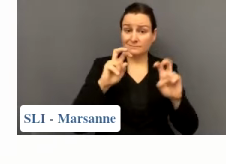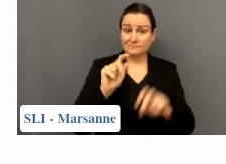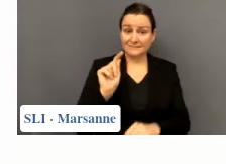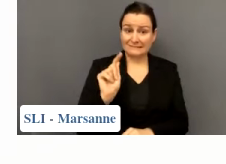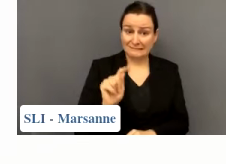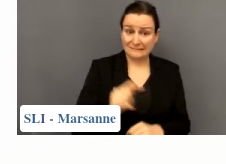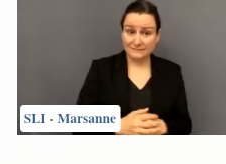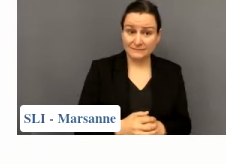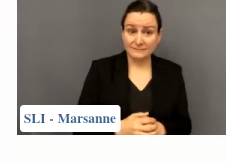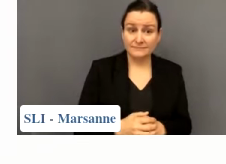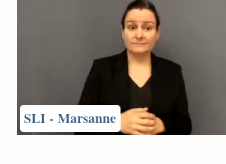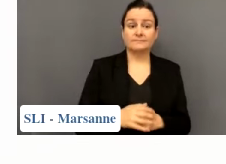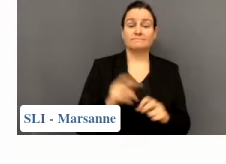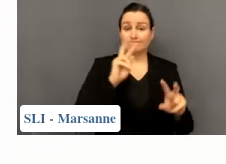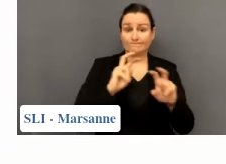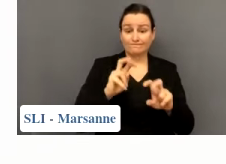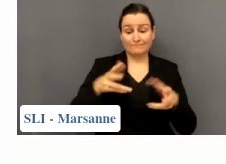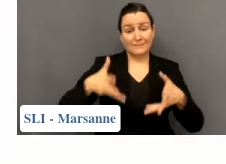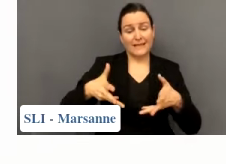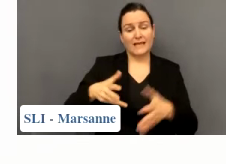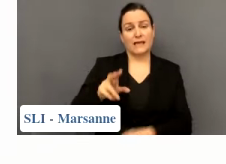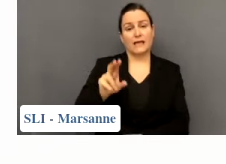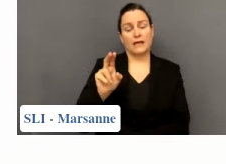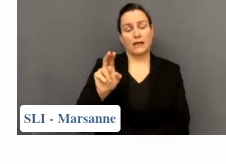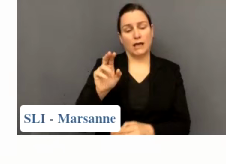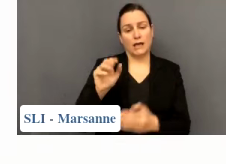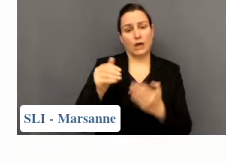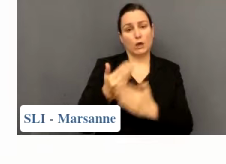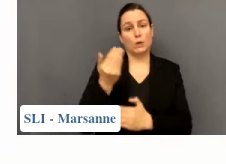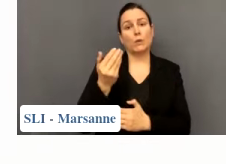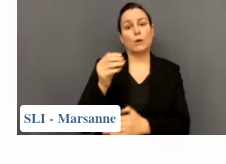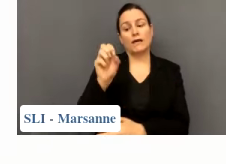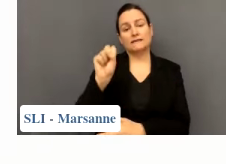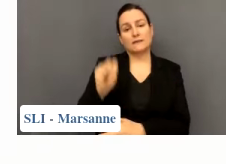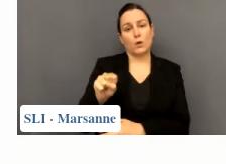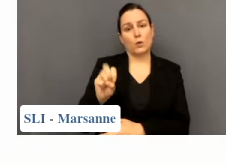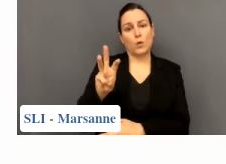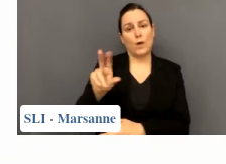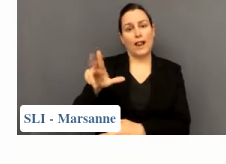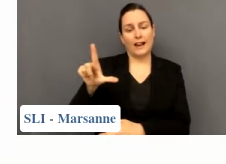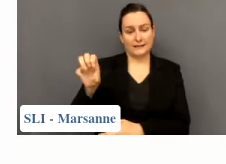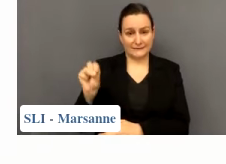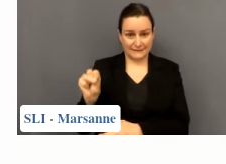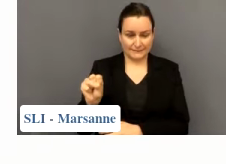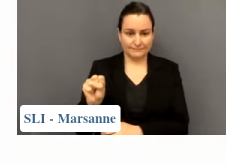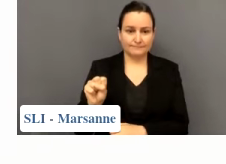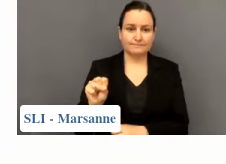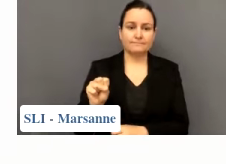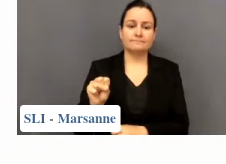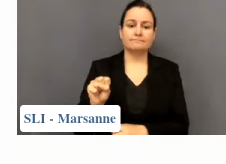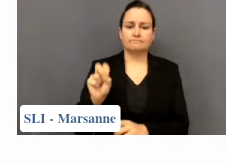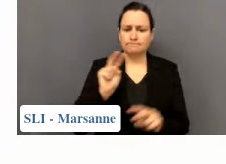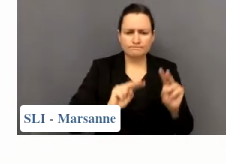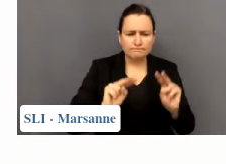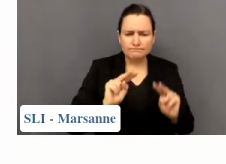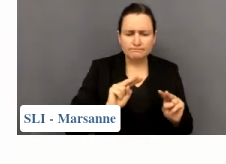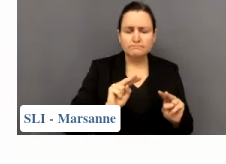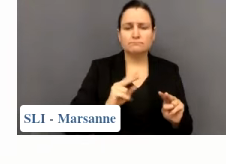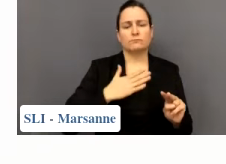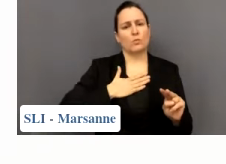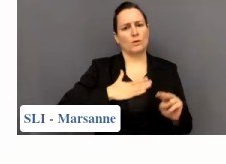Newcastle here in New South Wales. The study was the first in Australia to use national longitudinal data to examine the prevalence